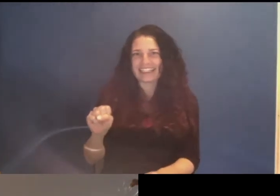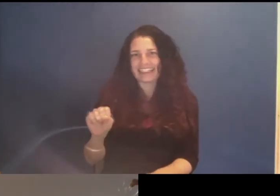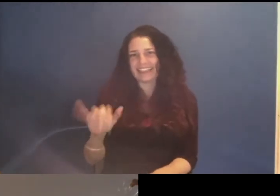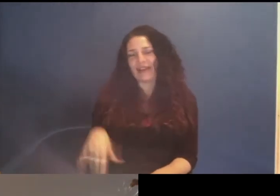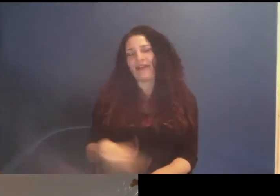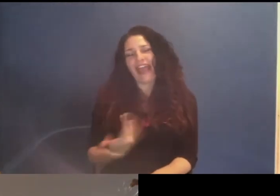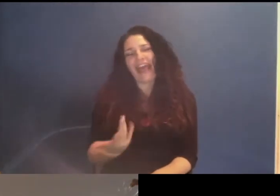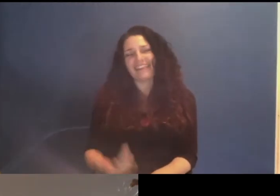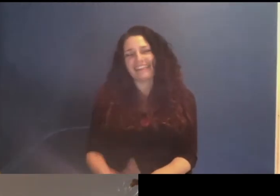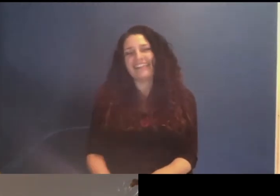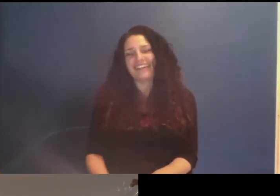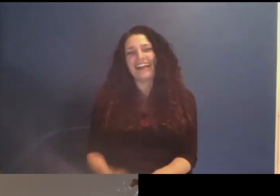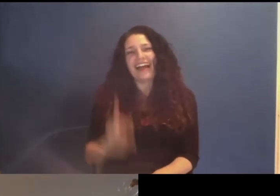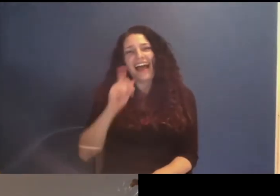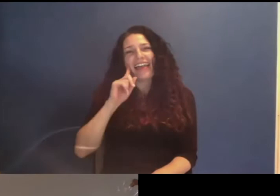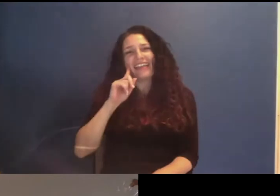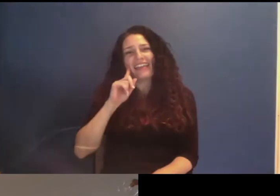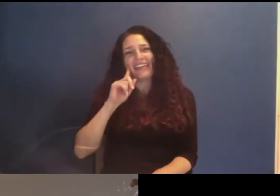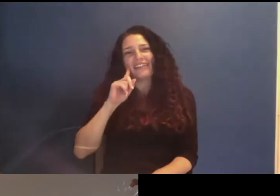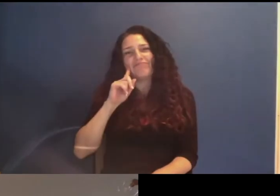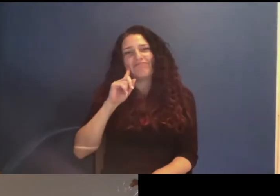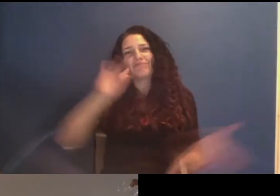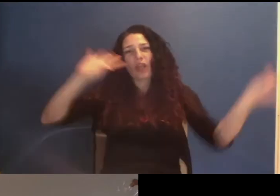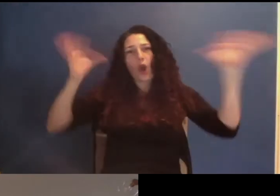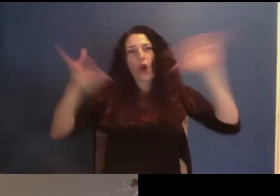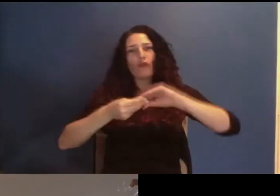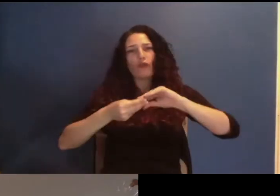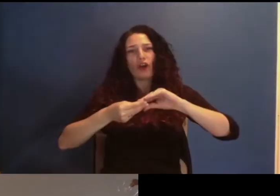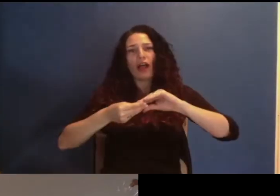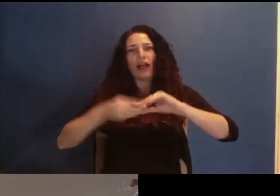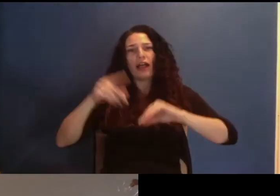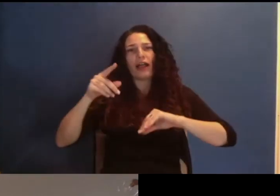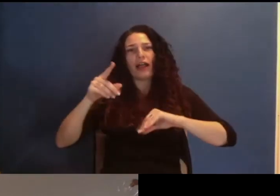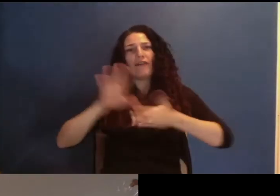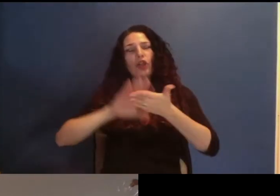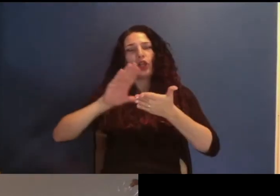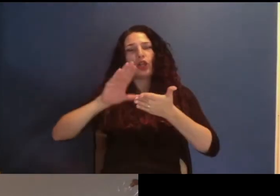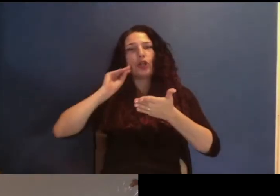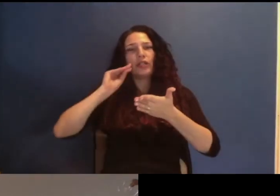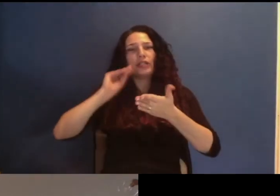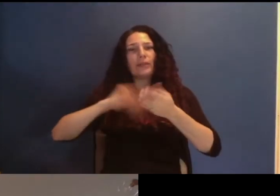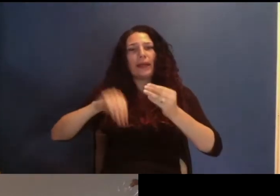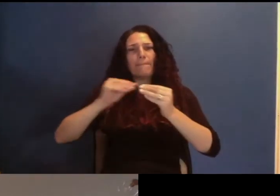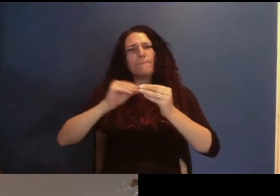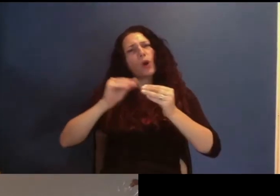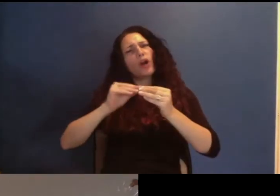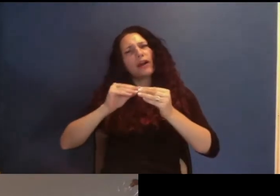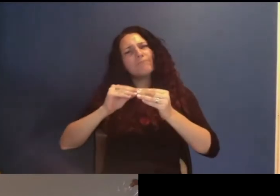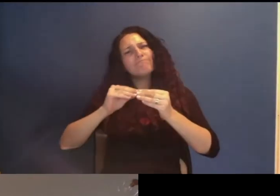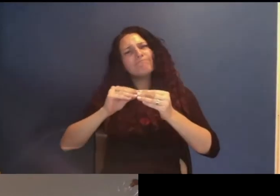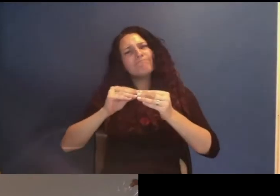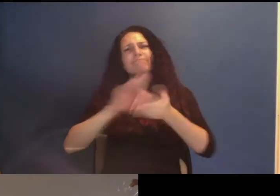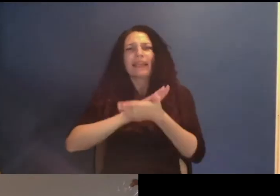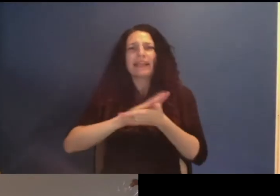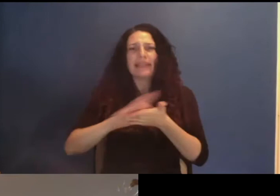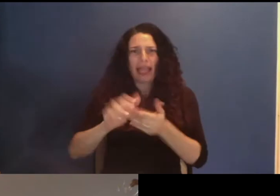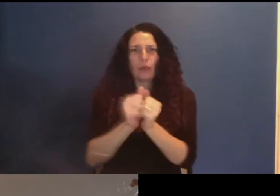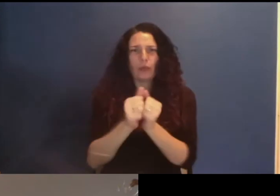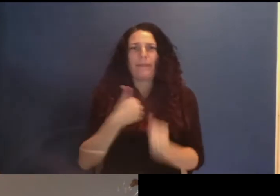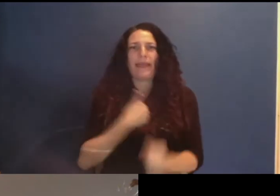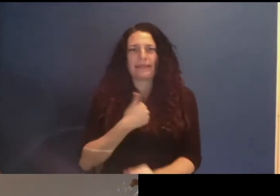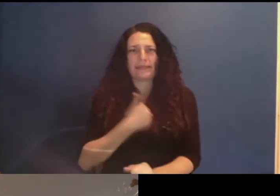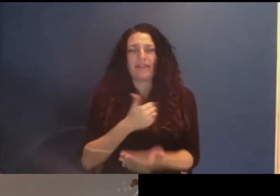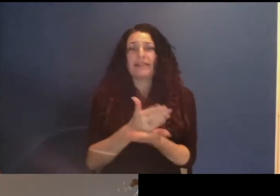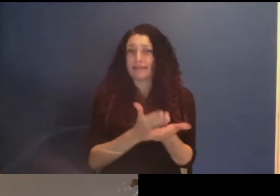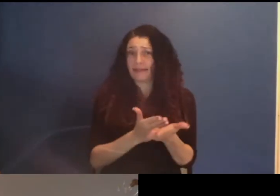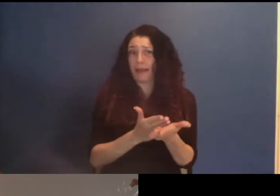I think overall though, I've just learned to be really kind to myself and like know that some days are going to be more productive than others. And,